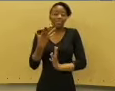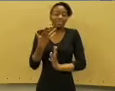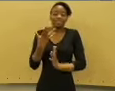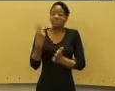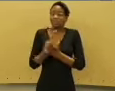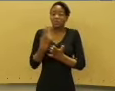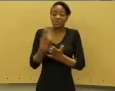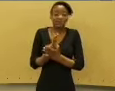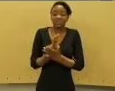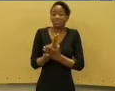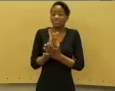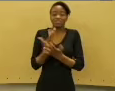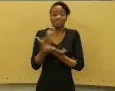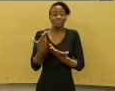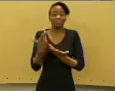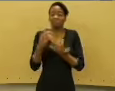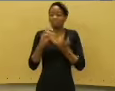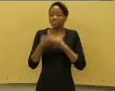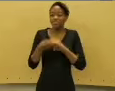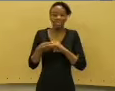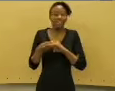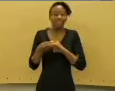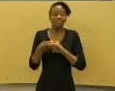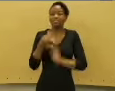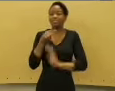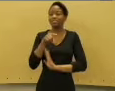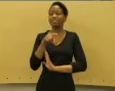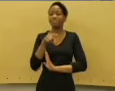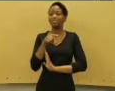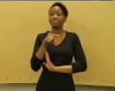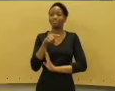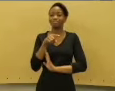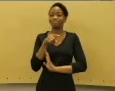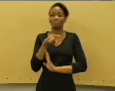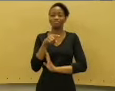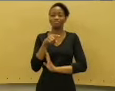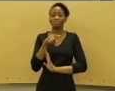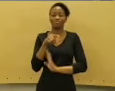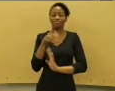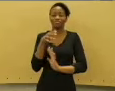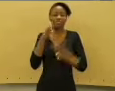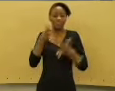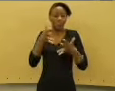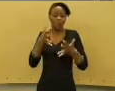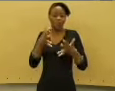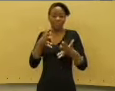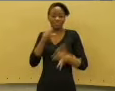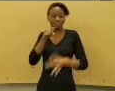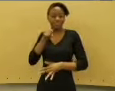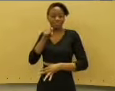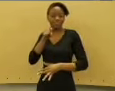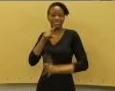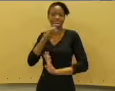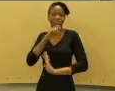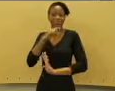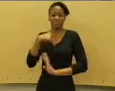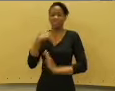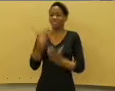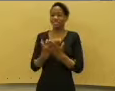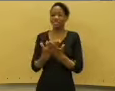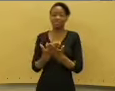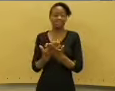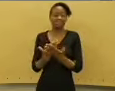make sense of how something so pleasurable is actually helpful for me. And I always tell how